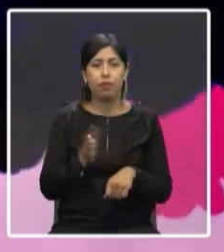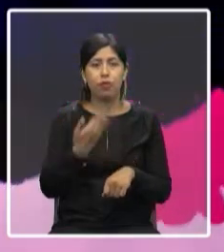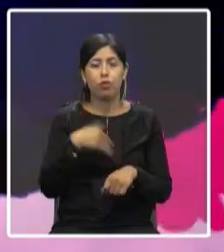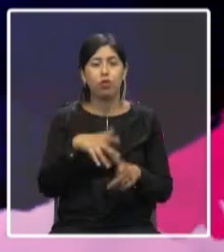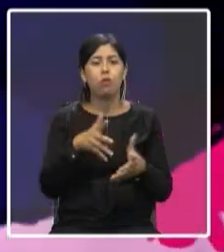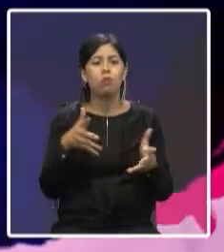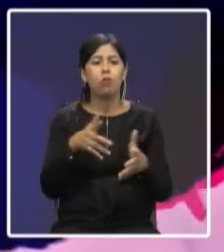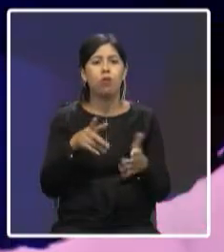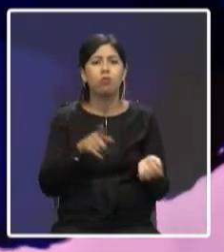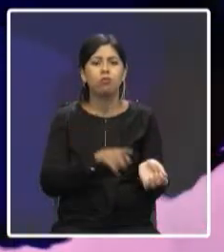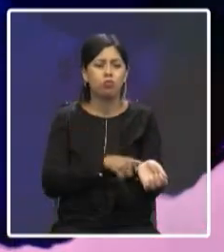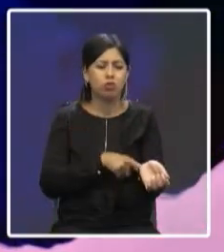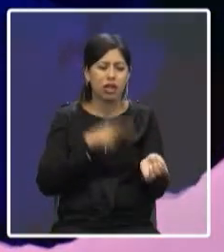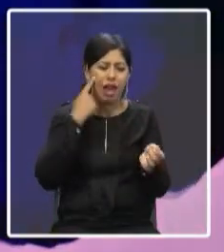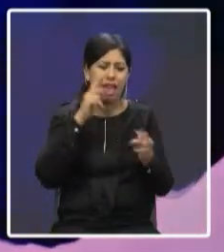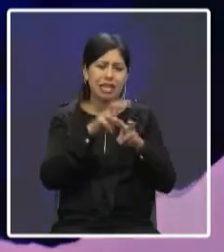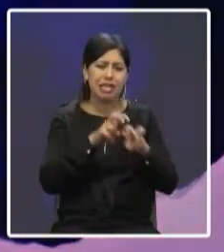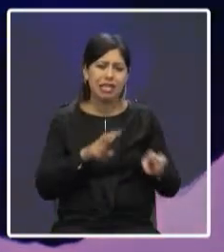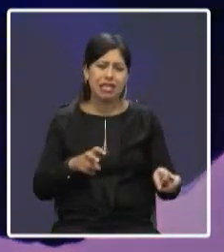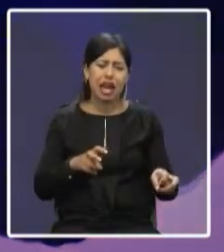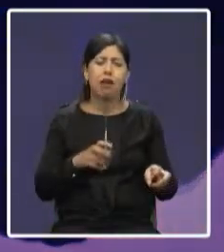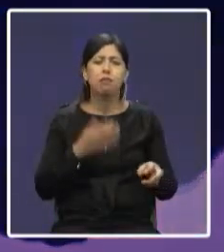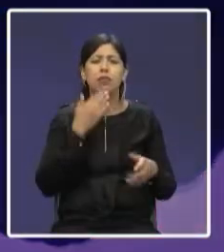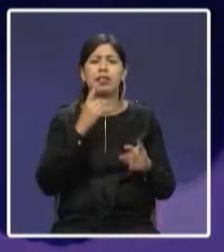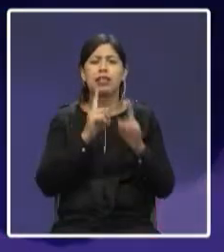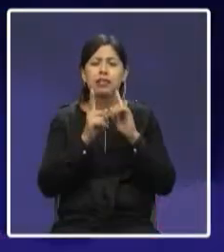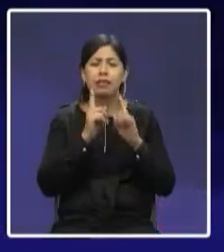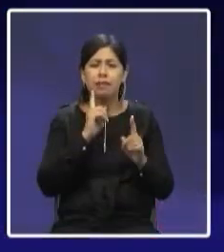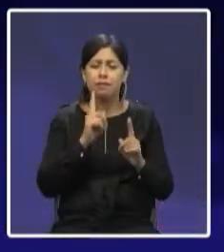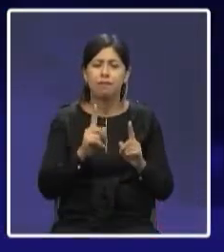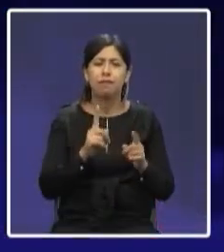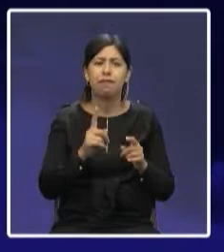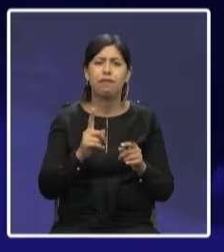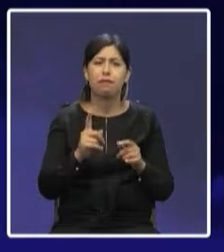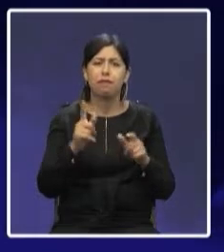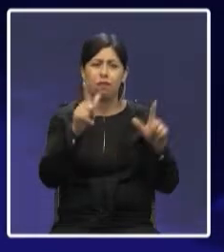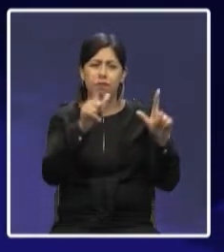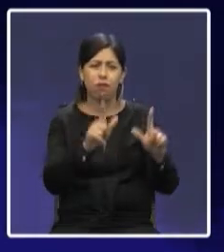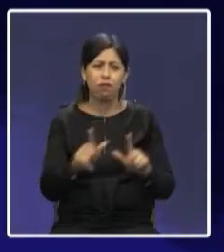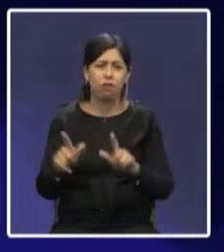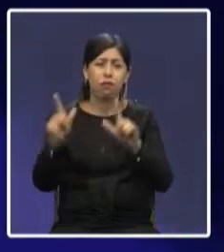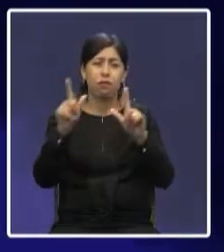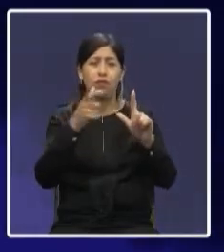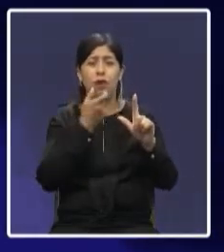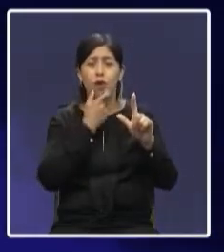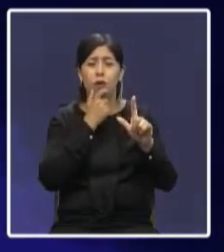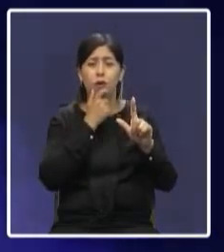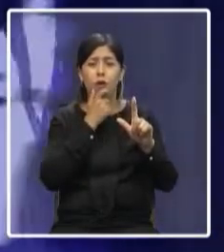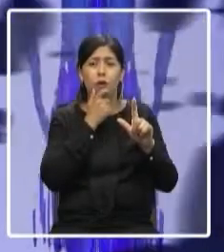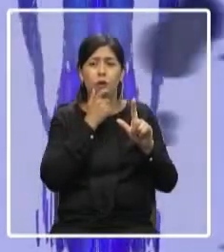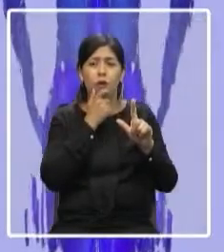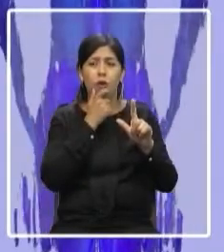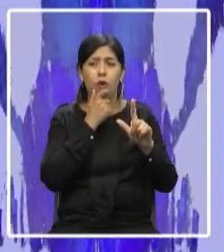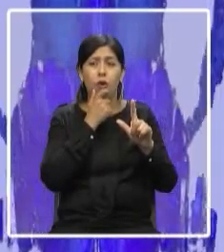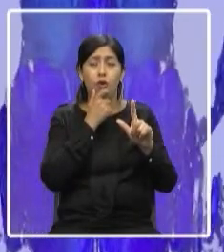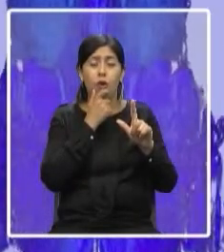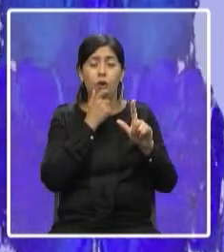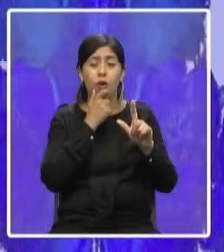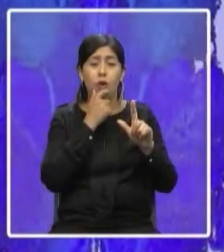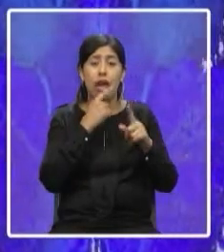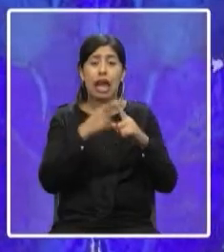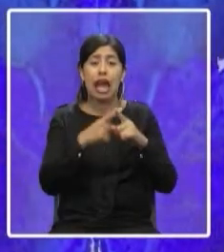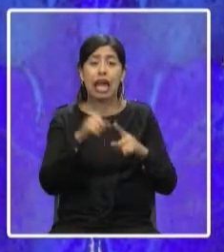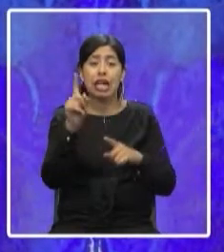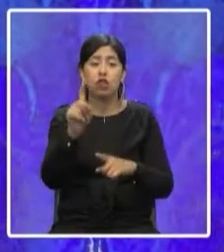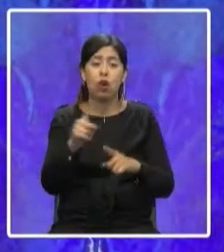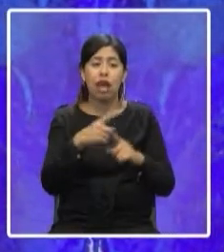x-rays, for bone graft, for bone tissue, et cetera, et cetera. These things replace a lot of labor-intensive work that medical